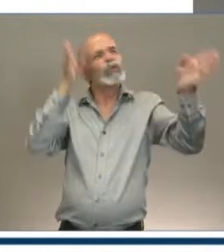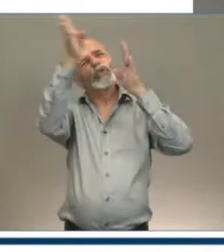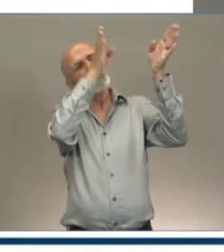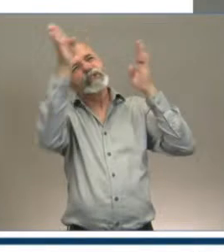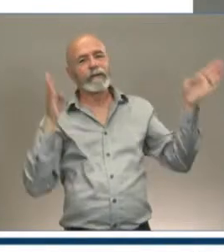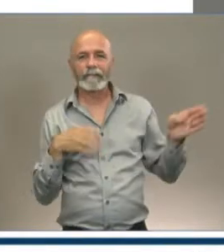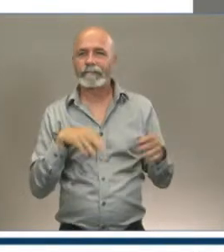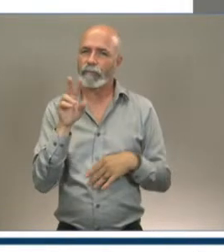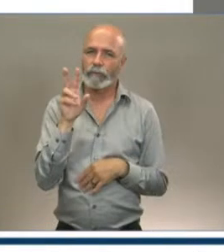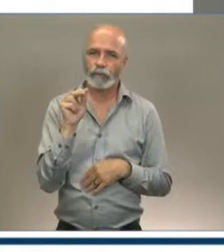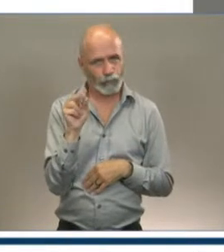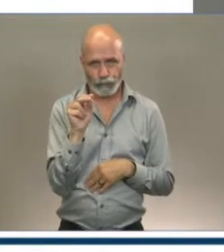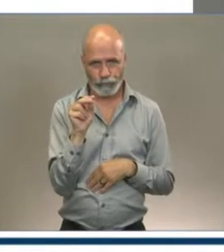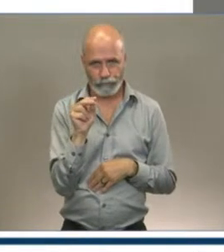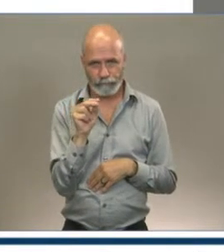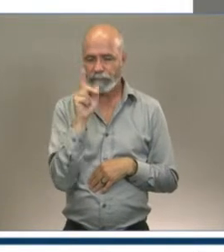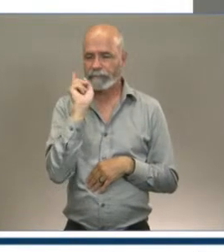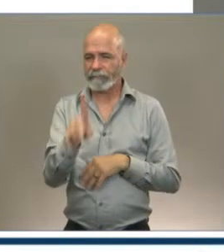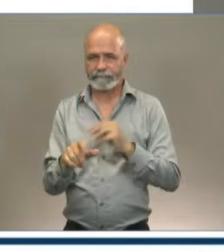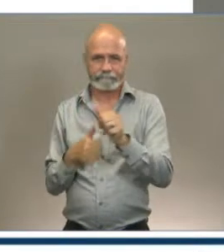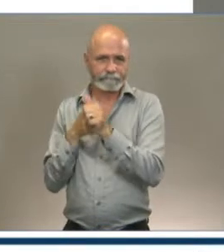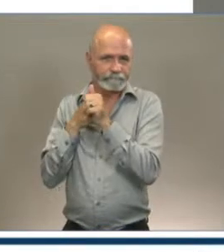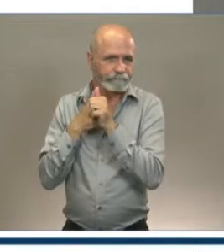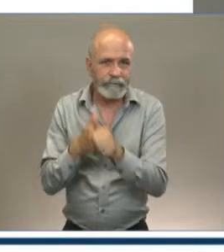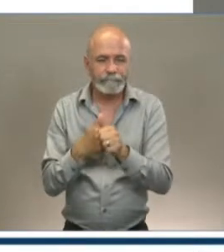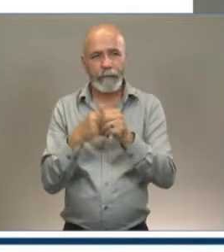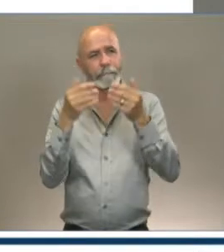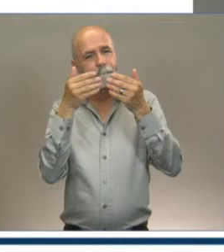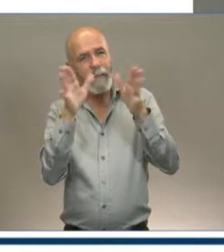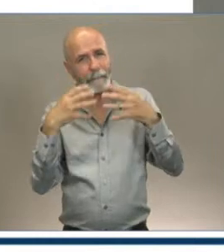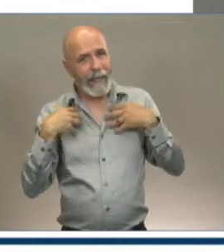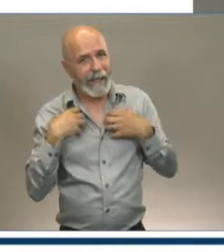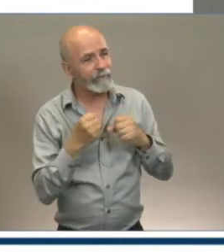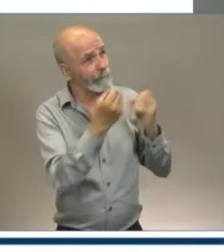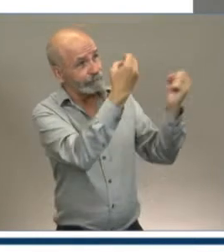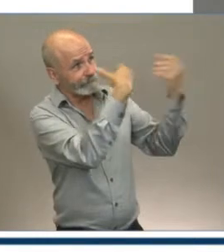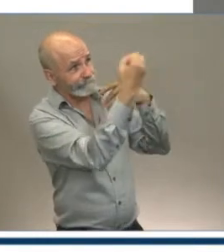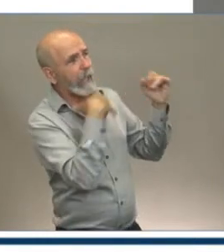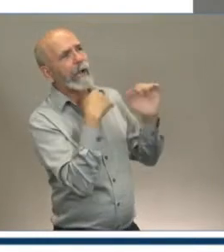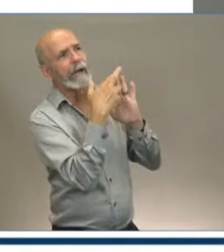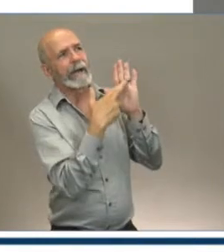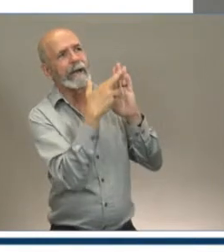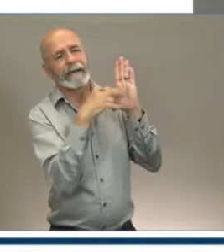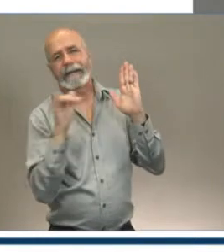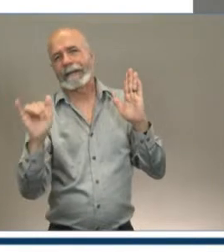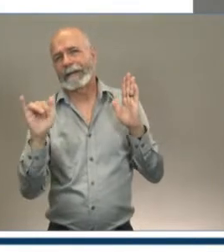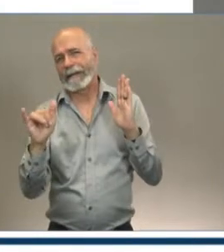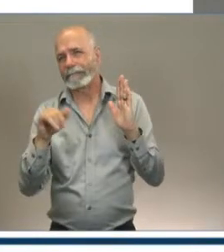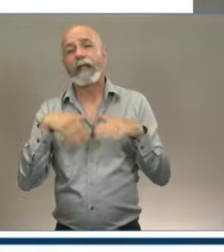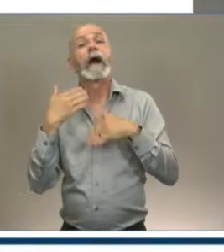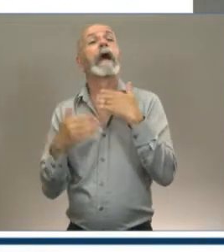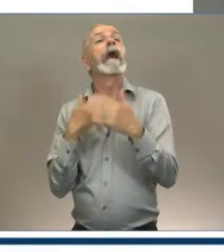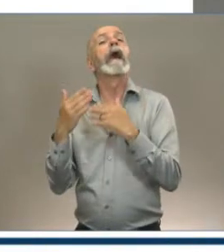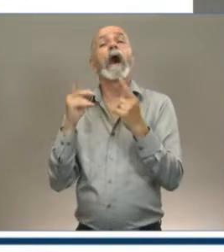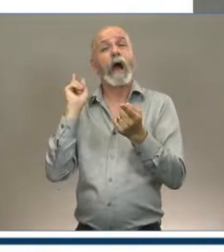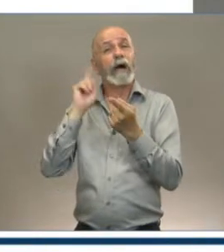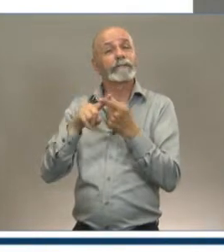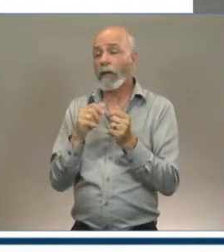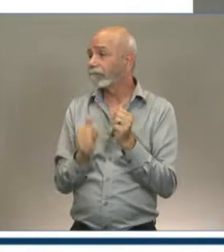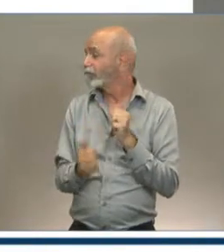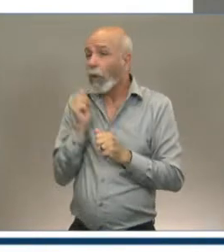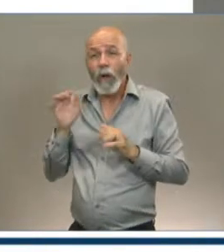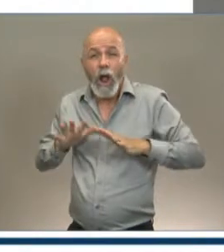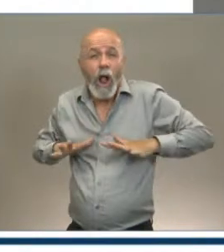health protocols after vaccination until we have a much larger percentage of the